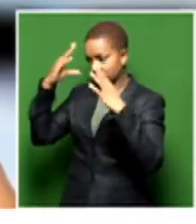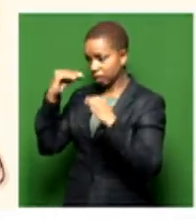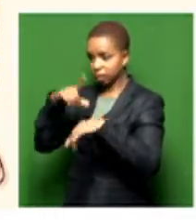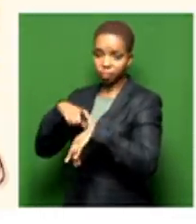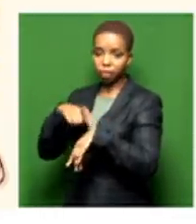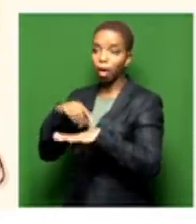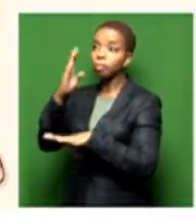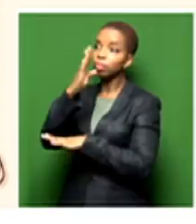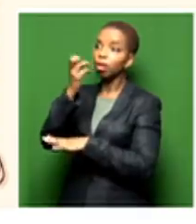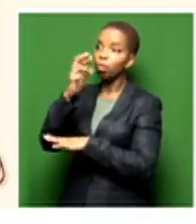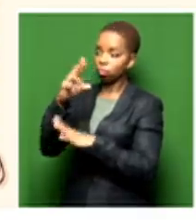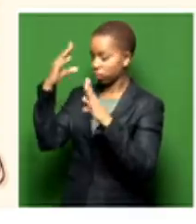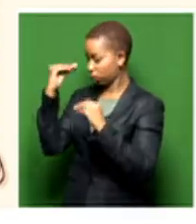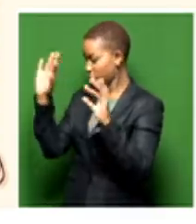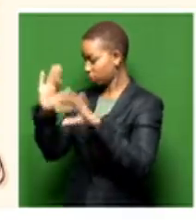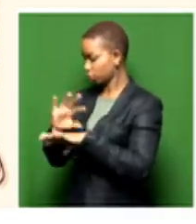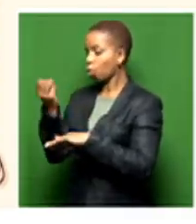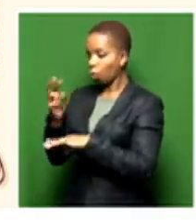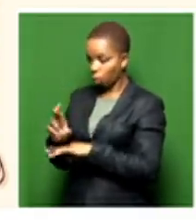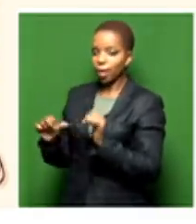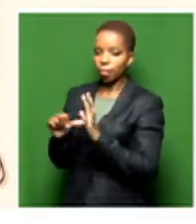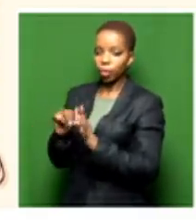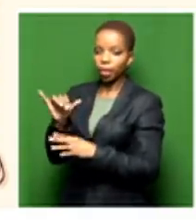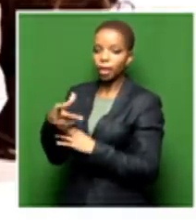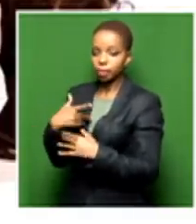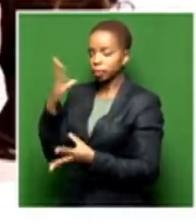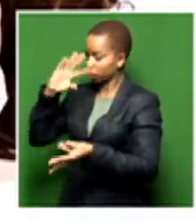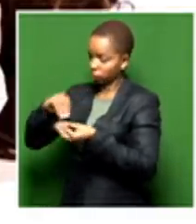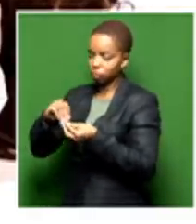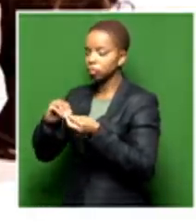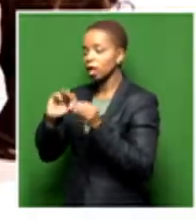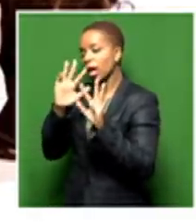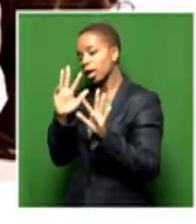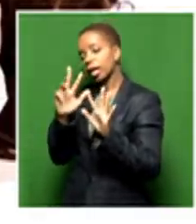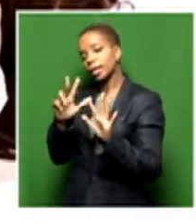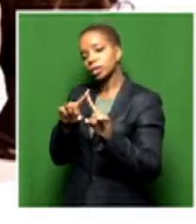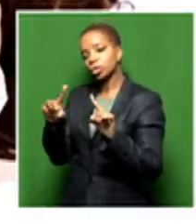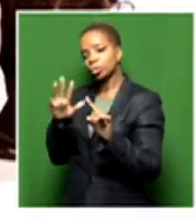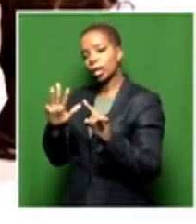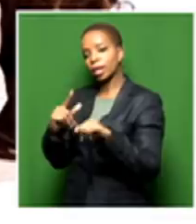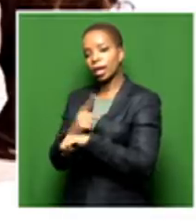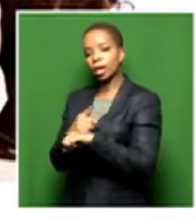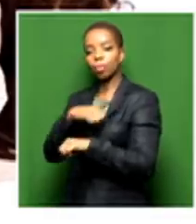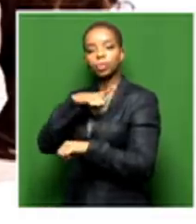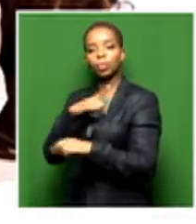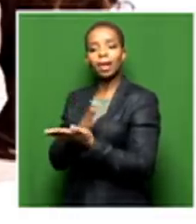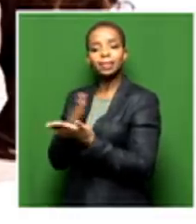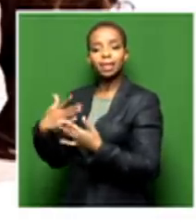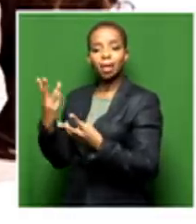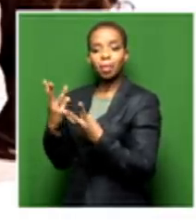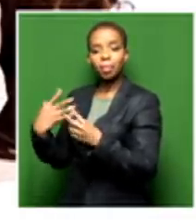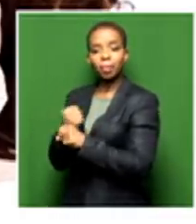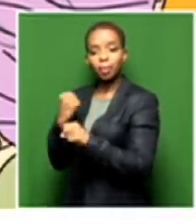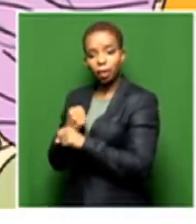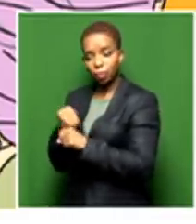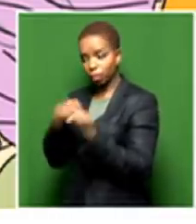I sleeping, or what counts is the fact that I've slept for about 8 to 9 hours? Because I would imagine that some people work night shifts, they work during